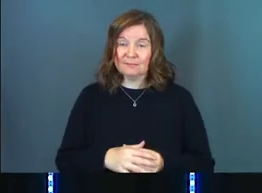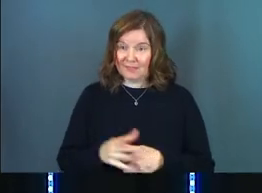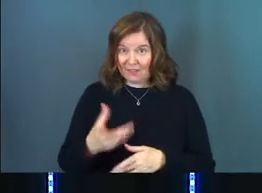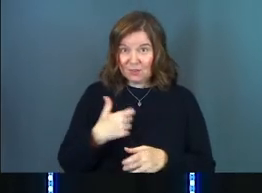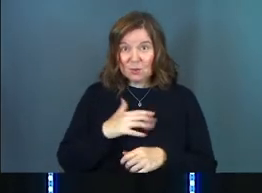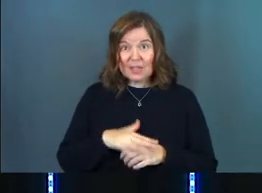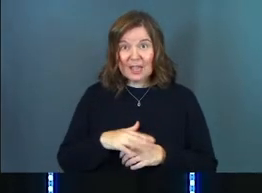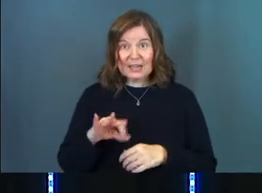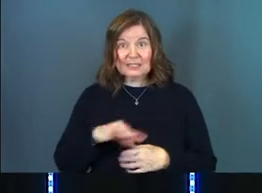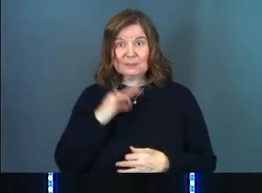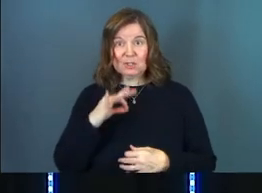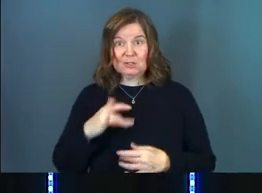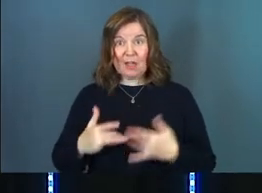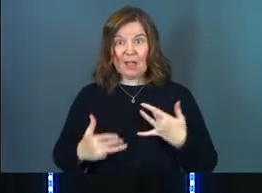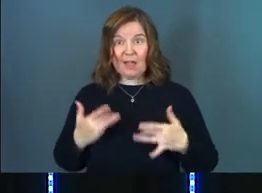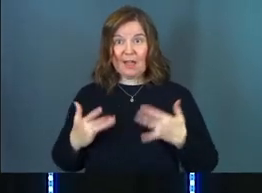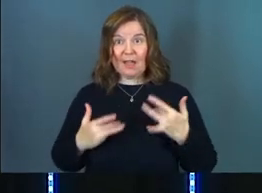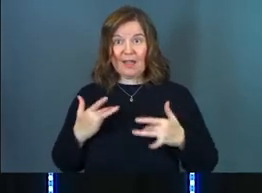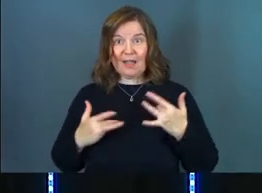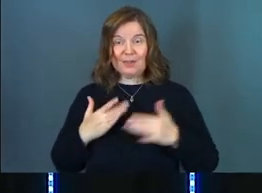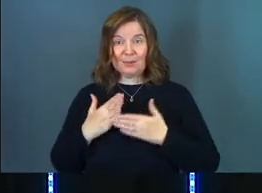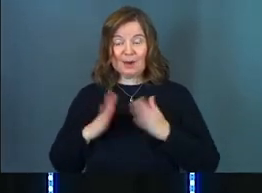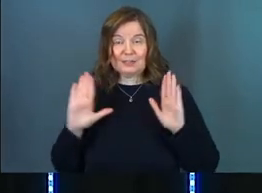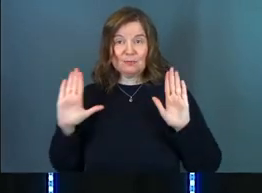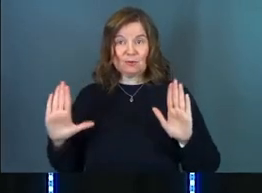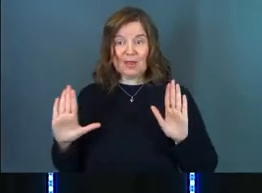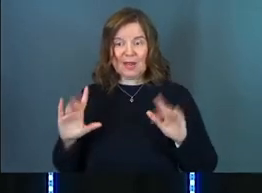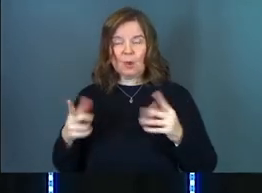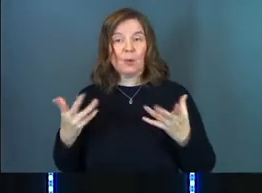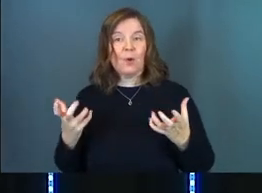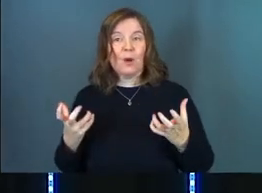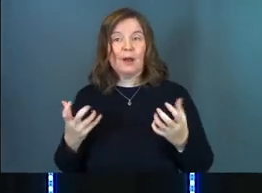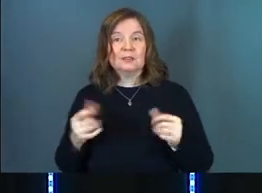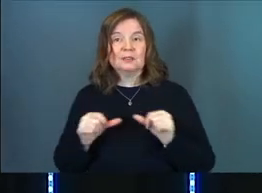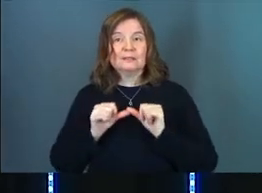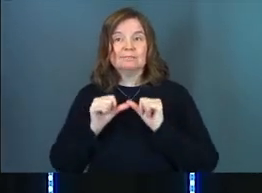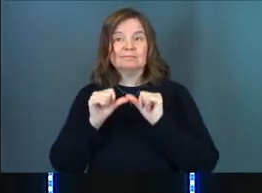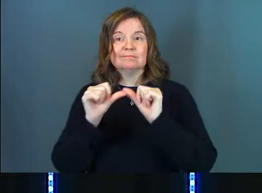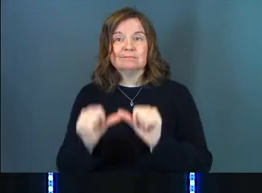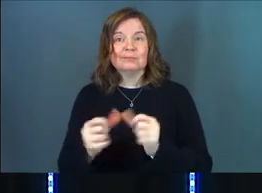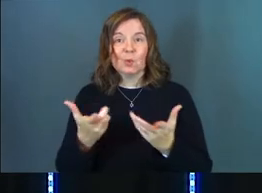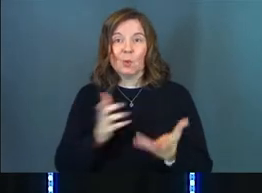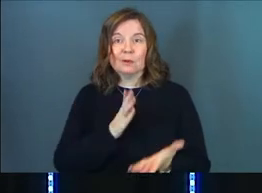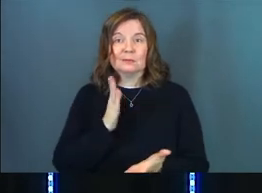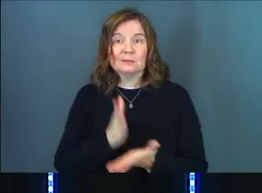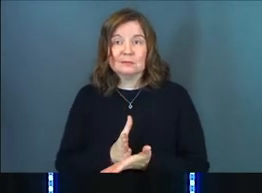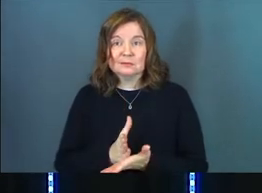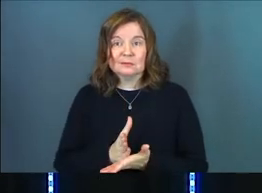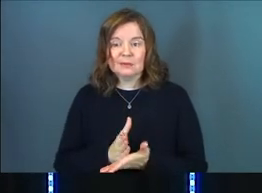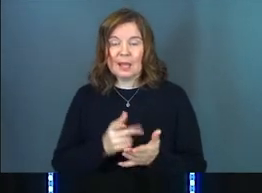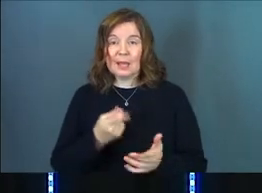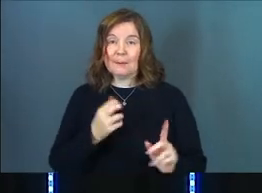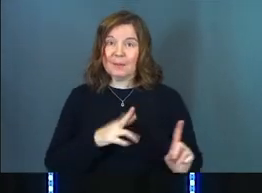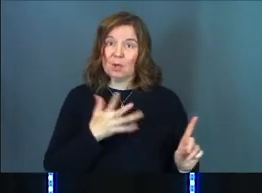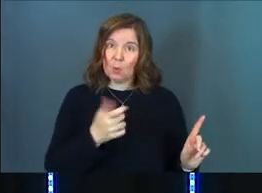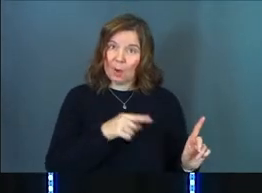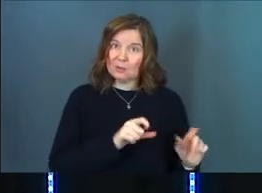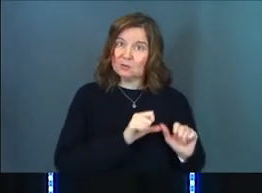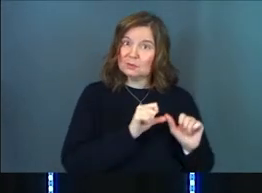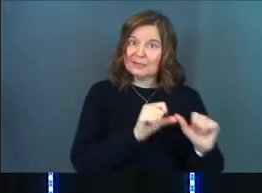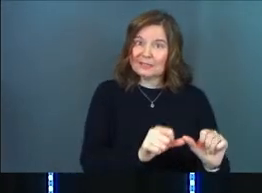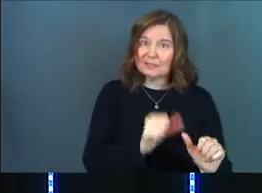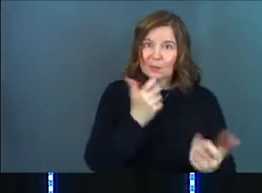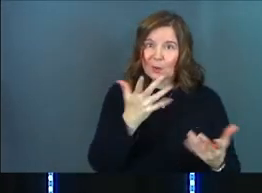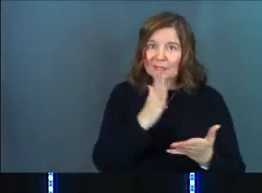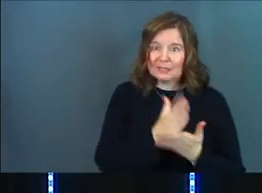You ever get on a spiritual high? And you're part of something great. And what do you want? You want it to go on forever. And Peter wanted this to go